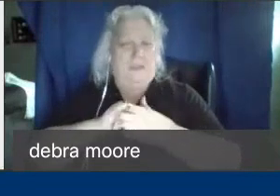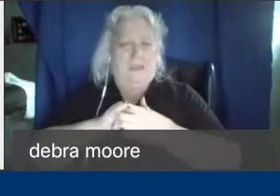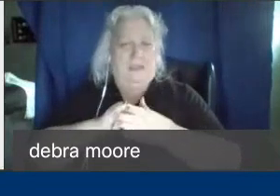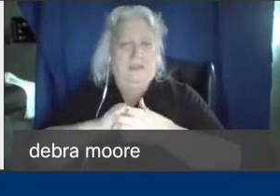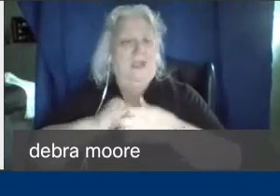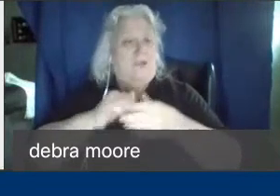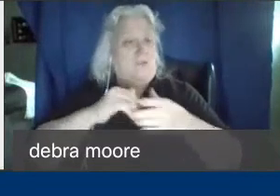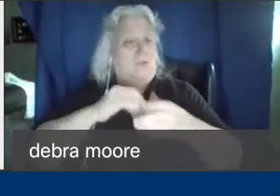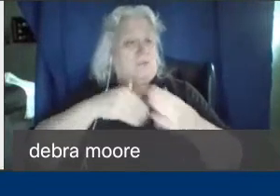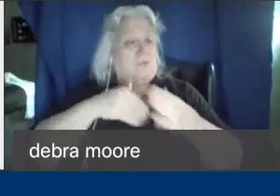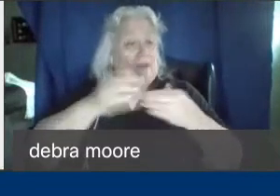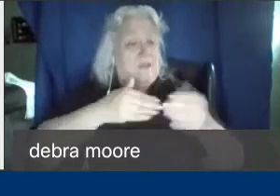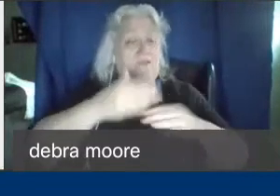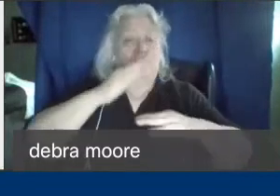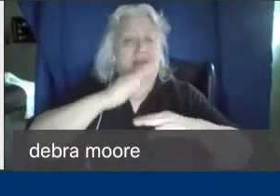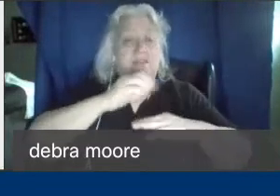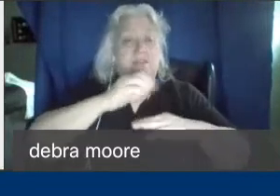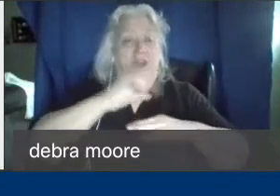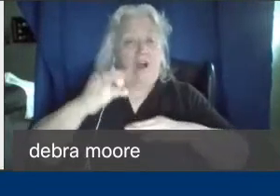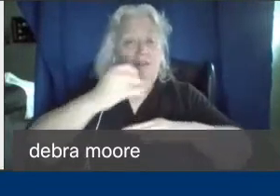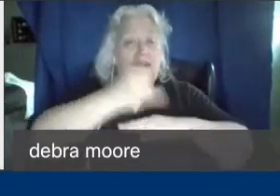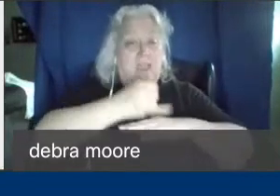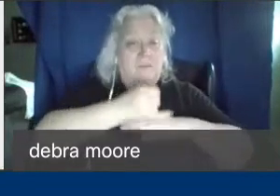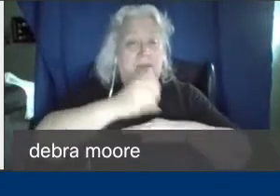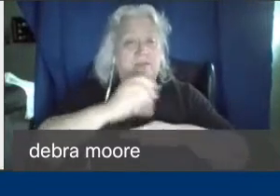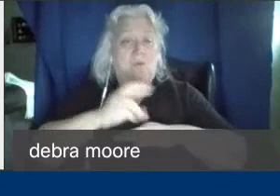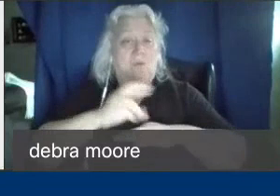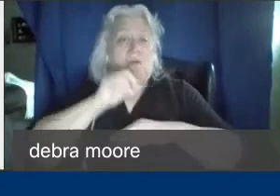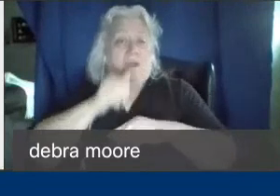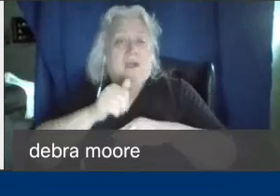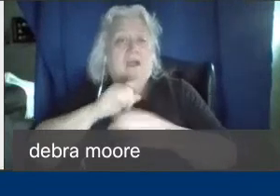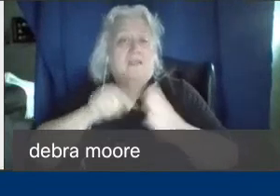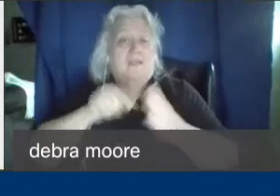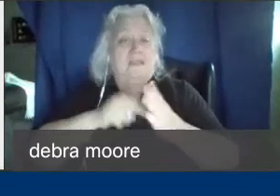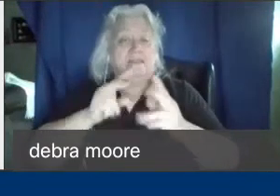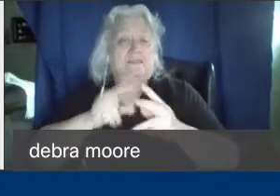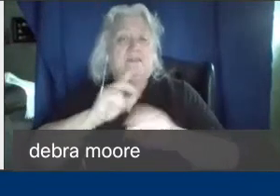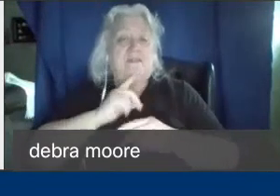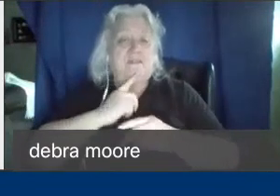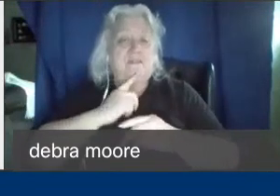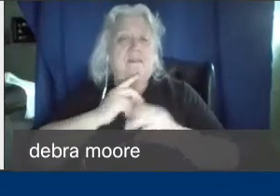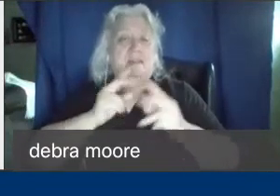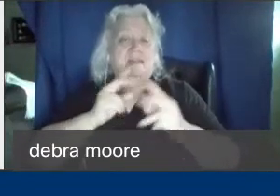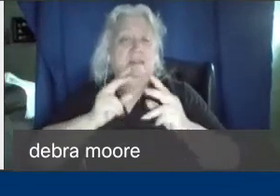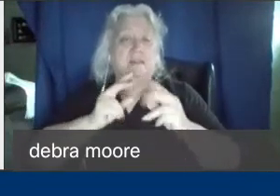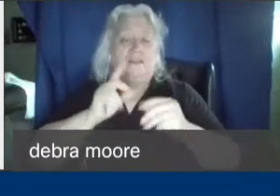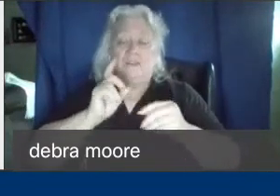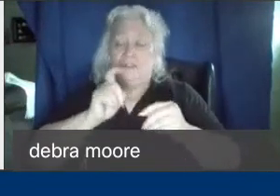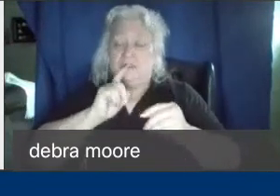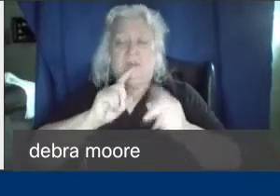the college's property, and all reports of hazing are treated as serious matters and should be reported to Student Life